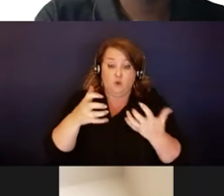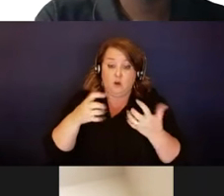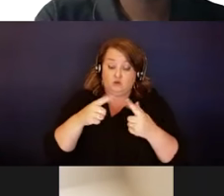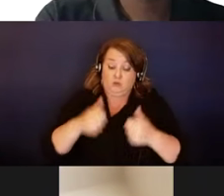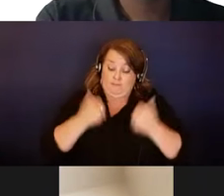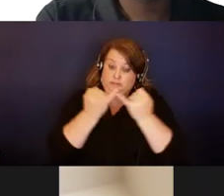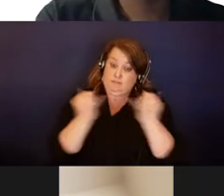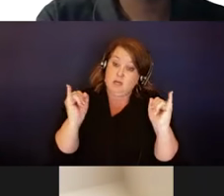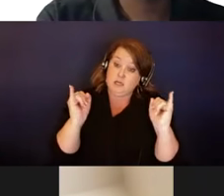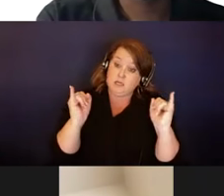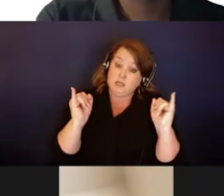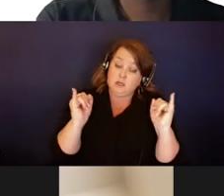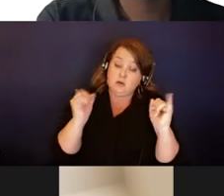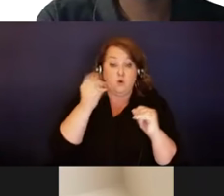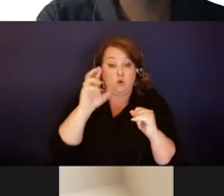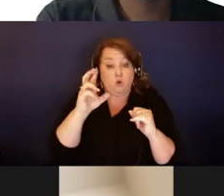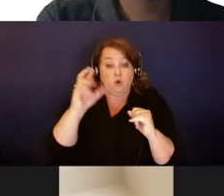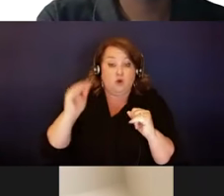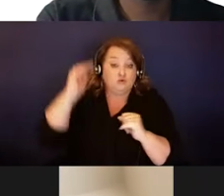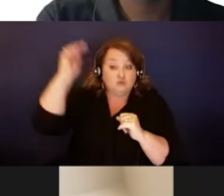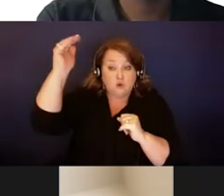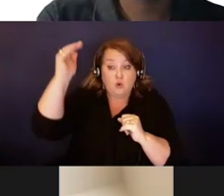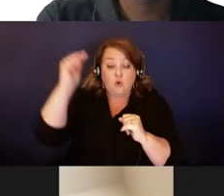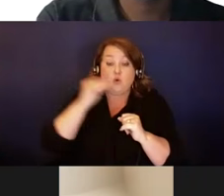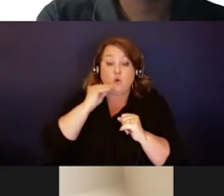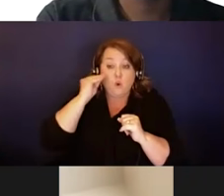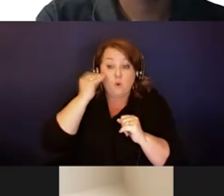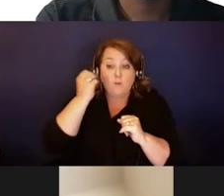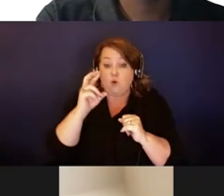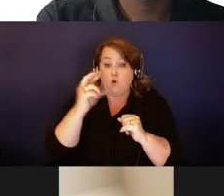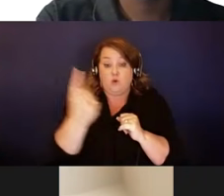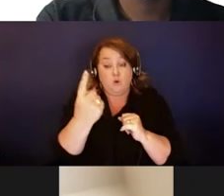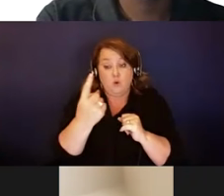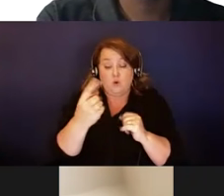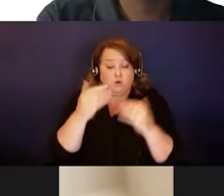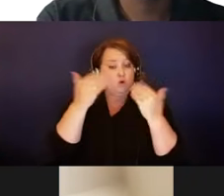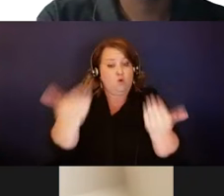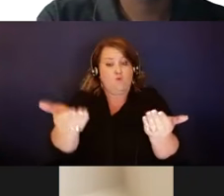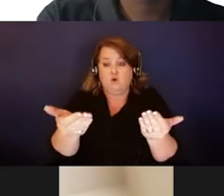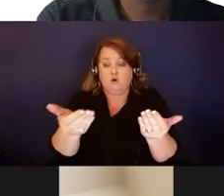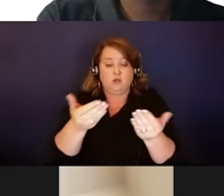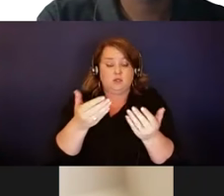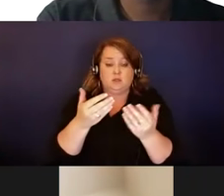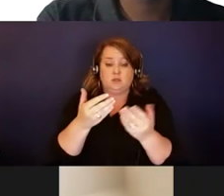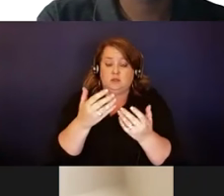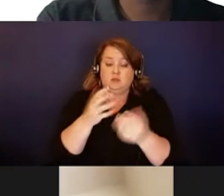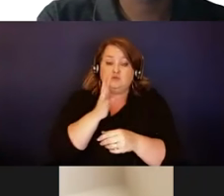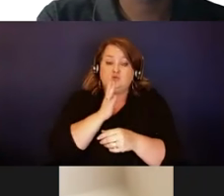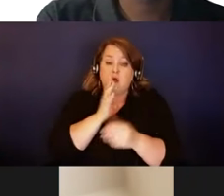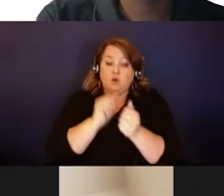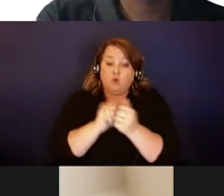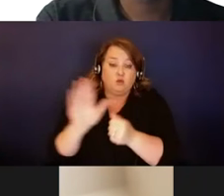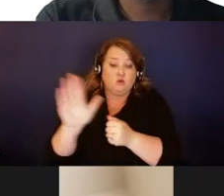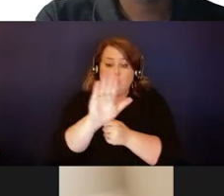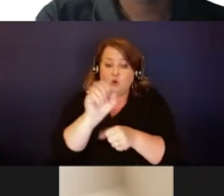independently or in an adult foster home or on your own, go for it. Talk to your county